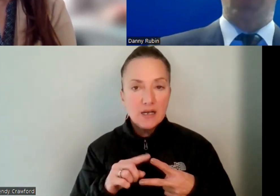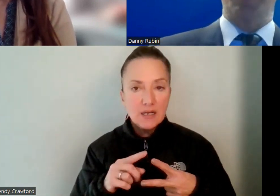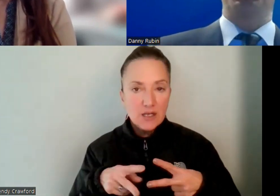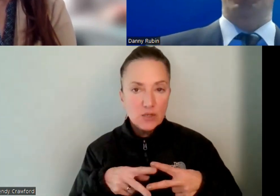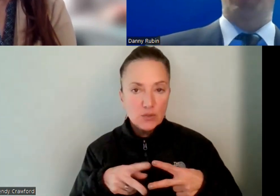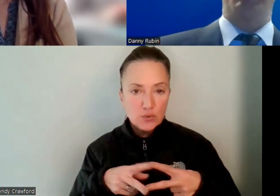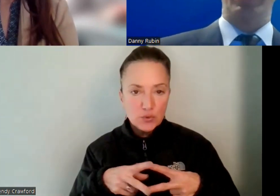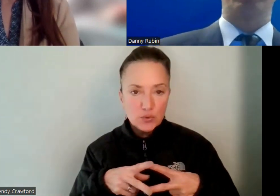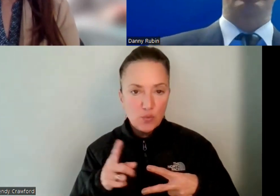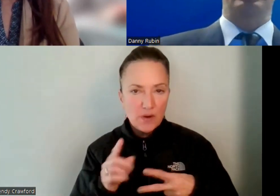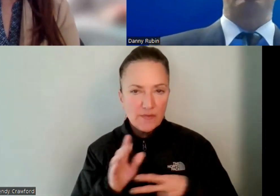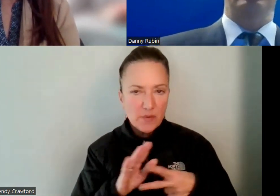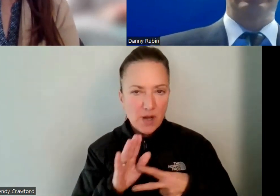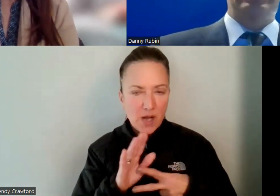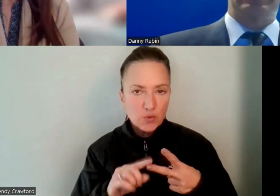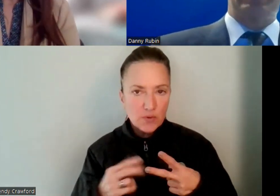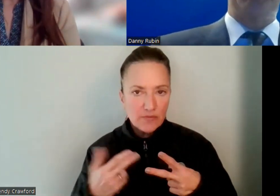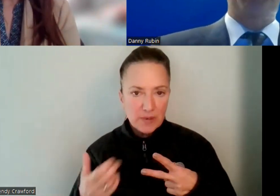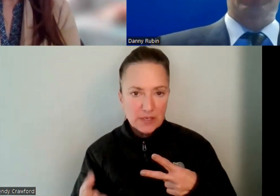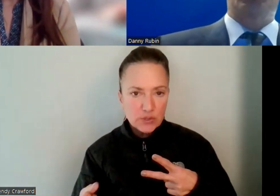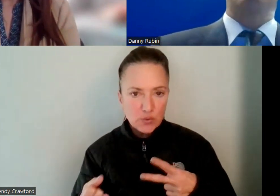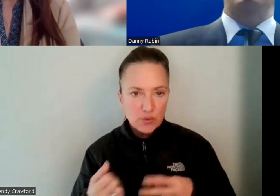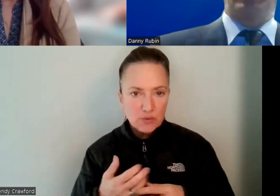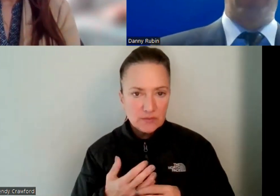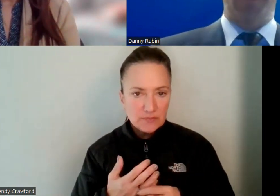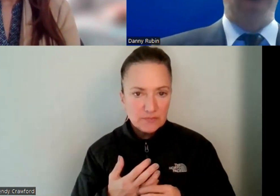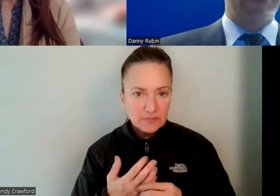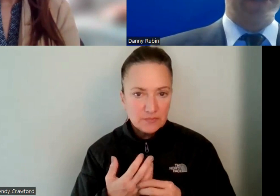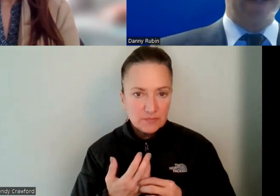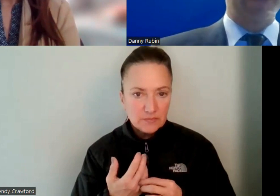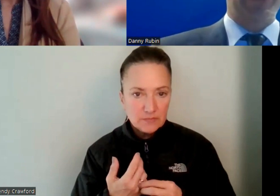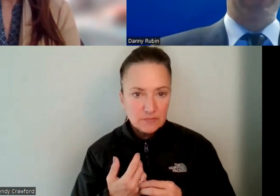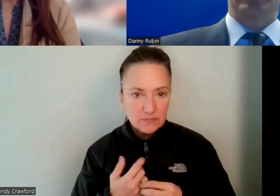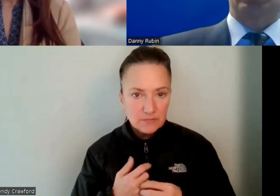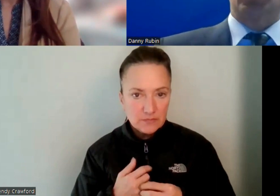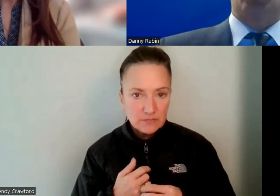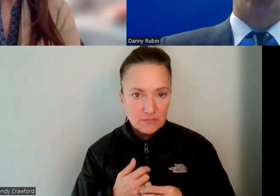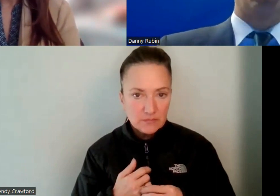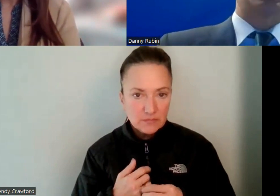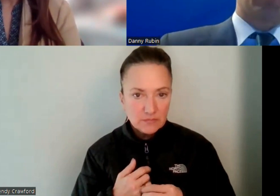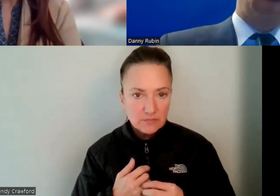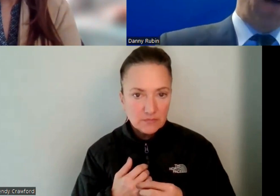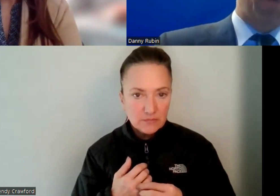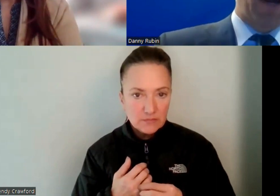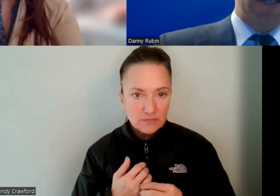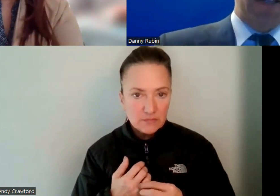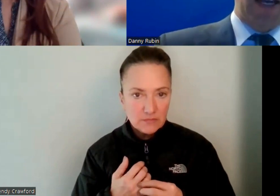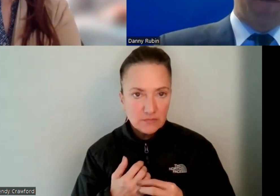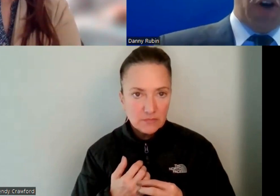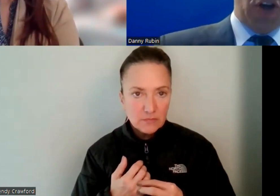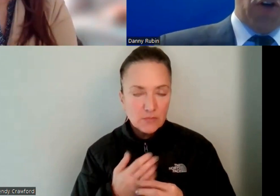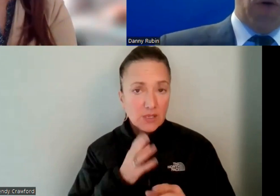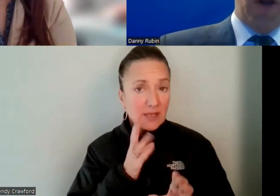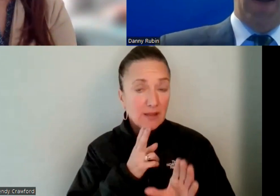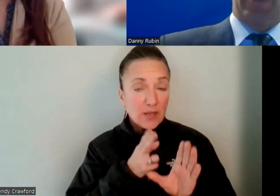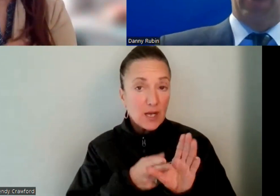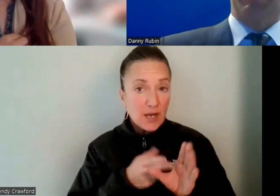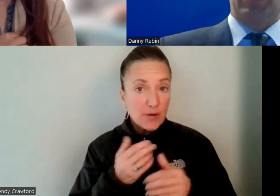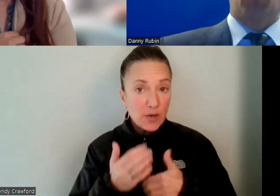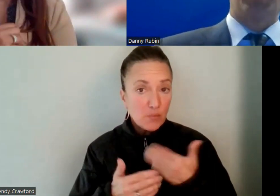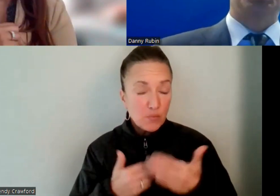Kinston High School about the sort of hiring process. What was the hiring process like for